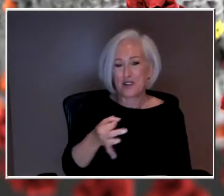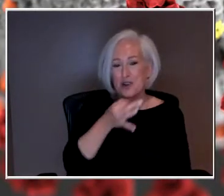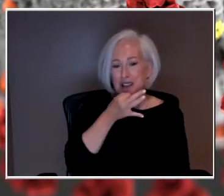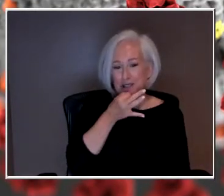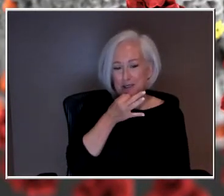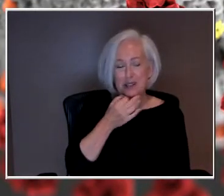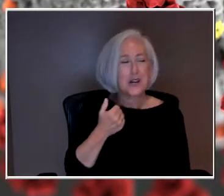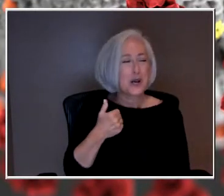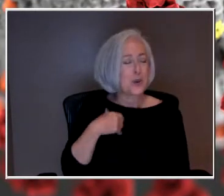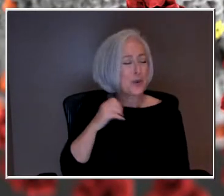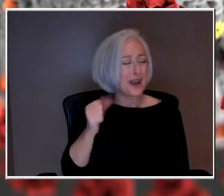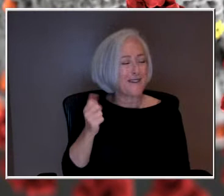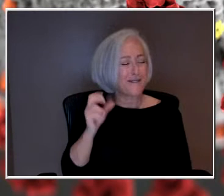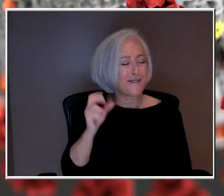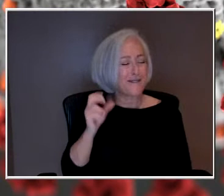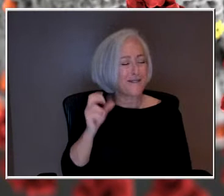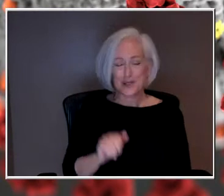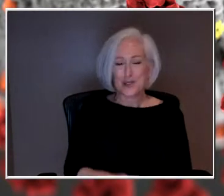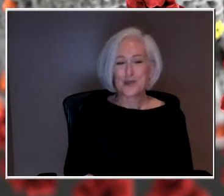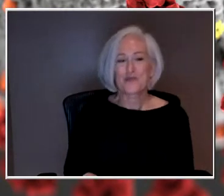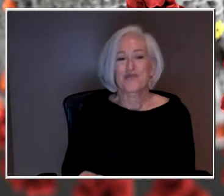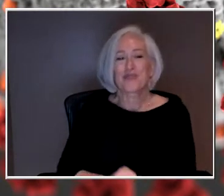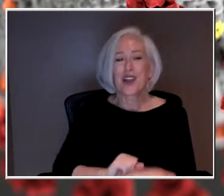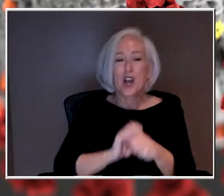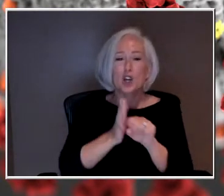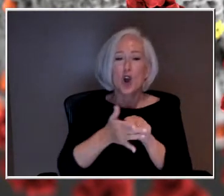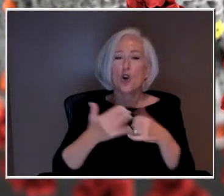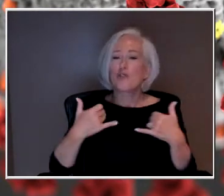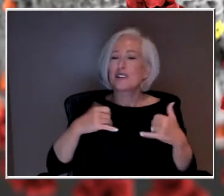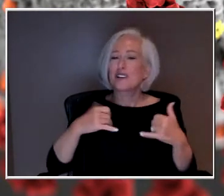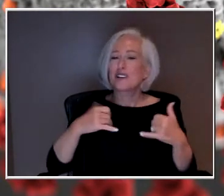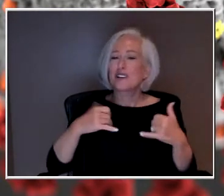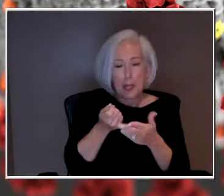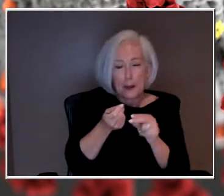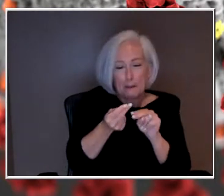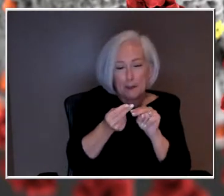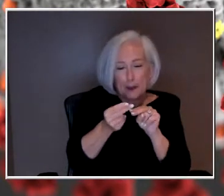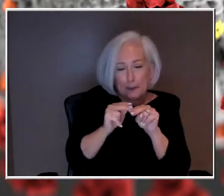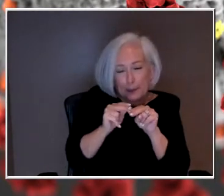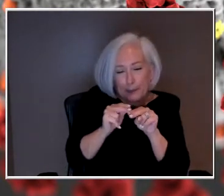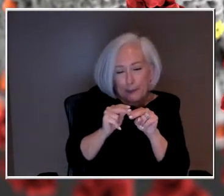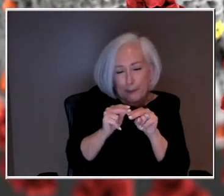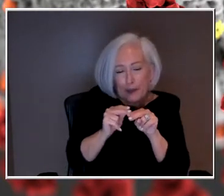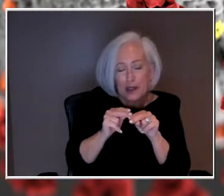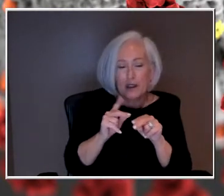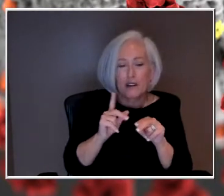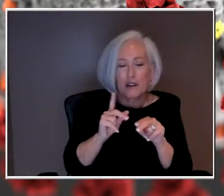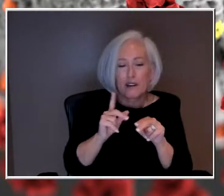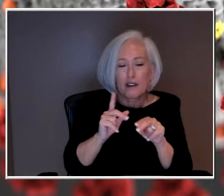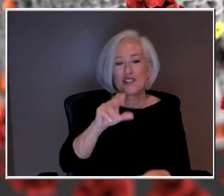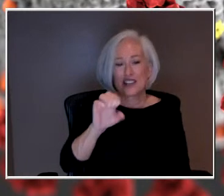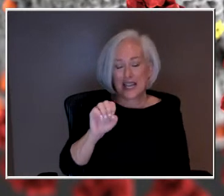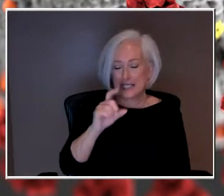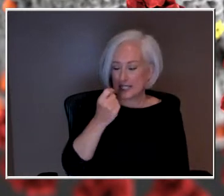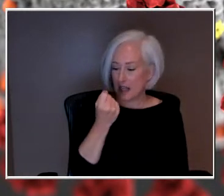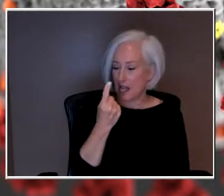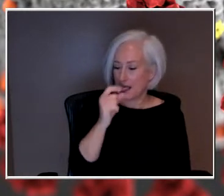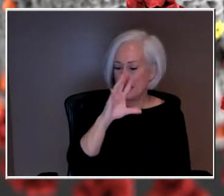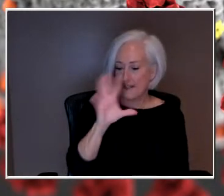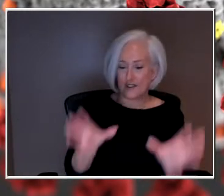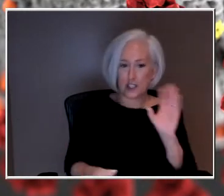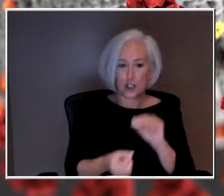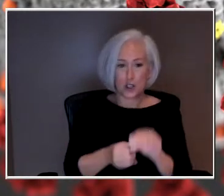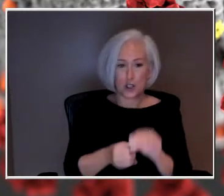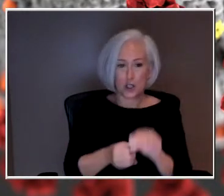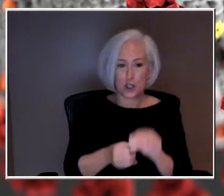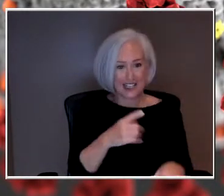So right now, COVID count is still low, although inching a little bit higher as far as active cases. We have 11 total, but 8 active, 1 of